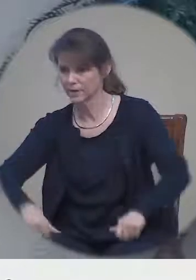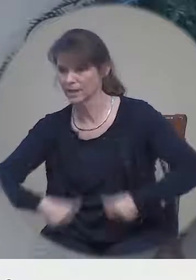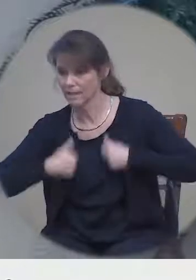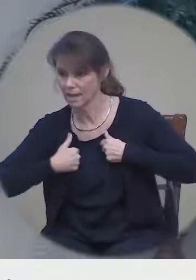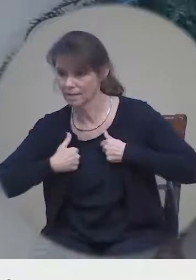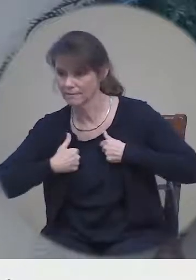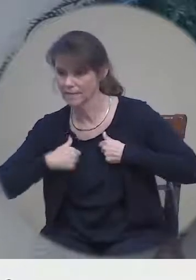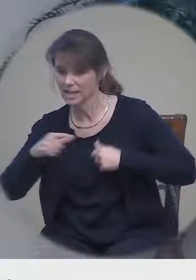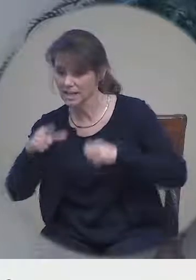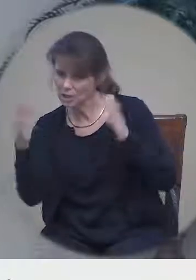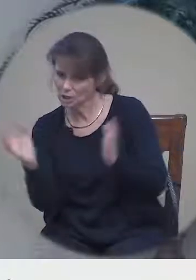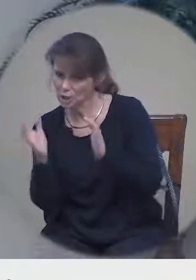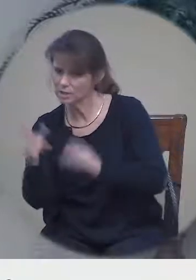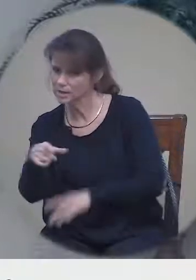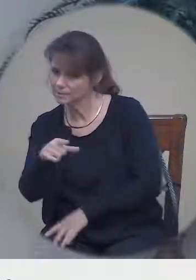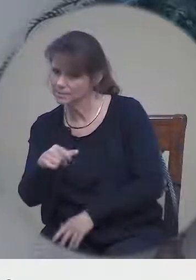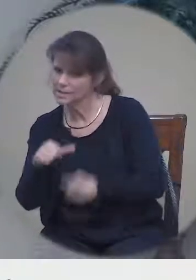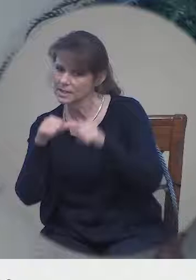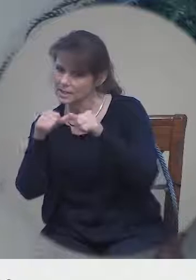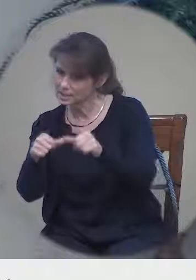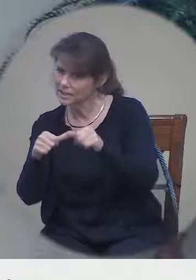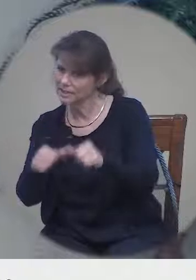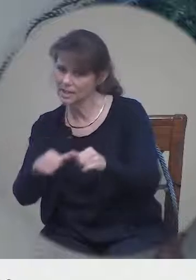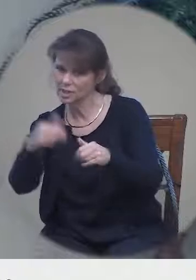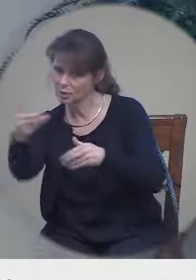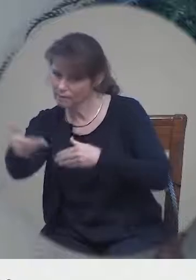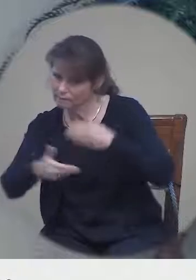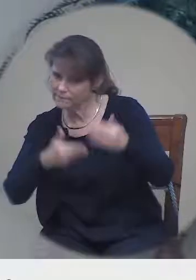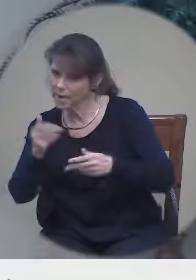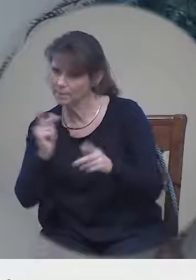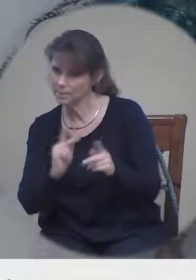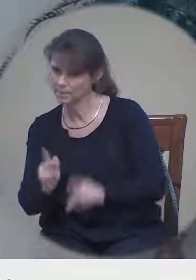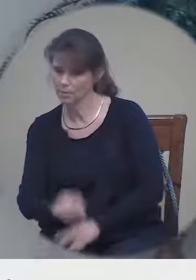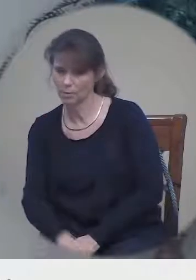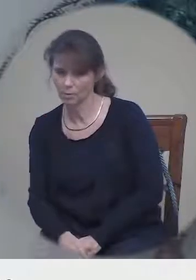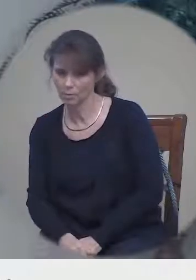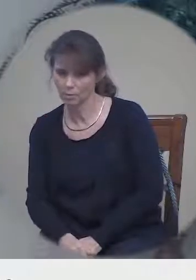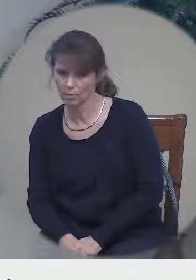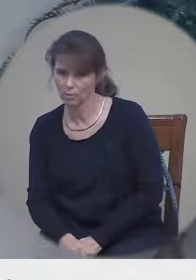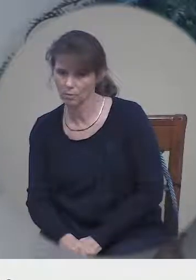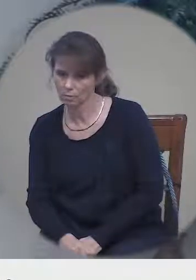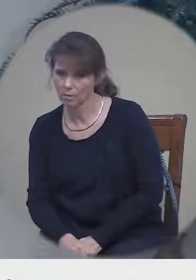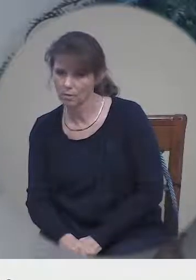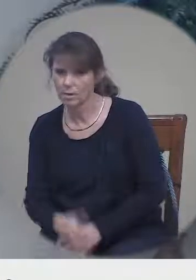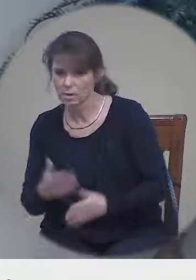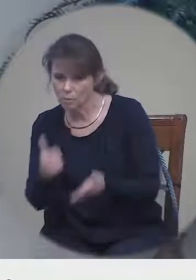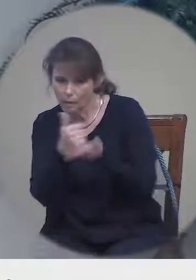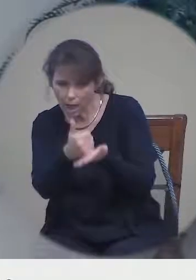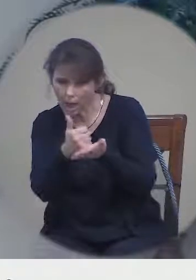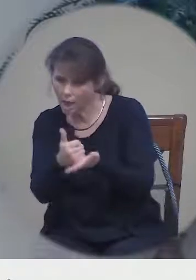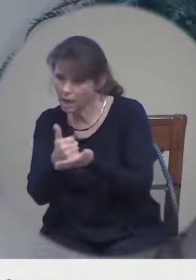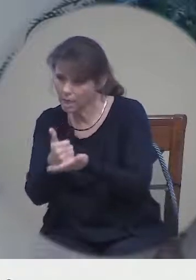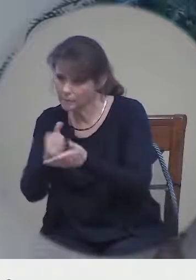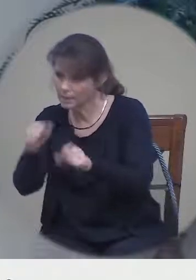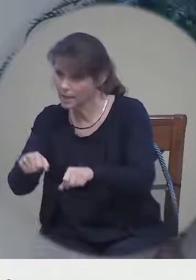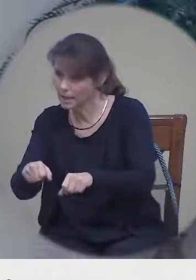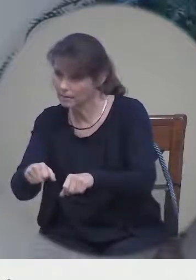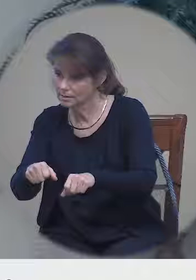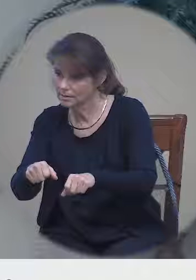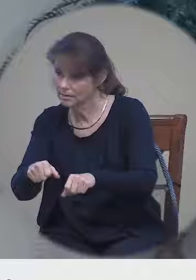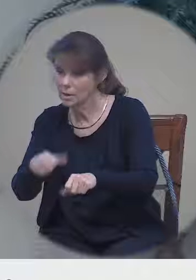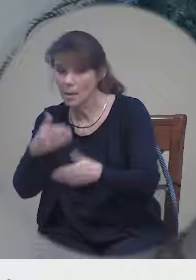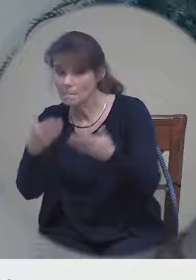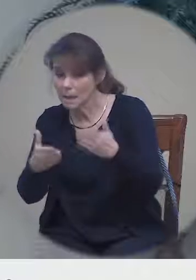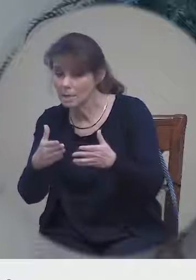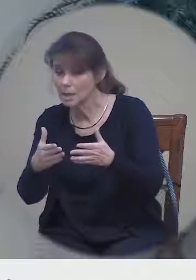he means by that is, don't don't suspend hospitality. You may be helping somebody, a messenger of God in